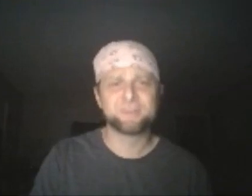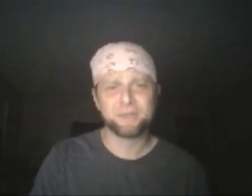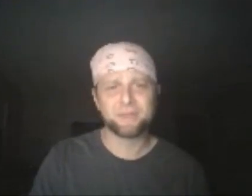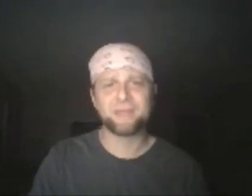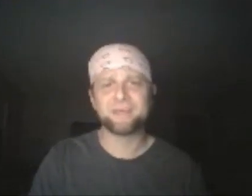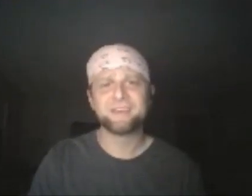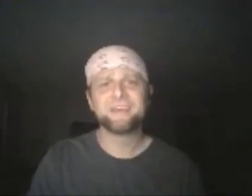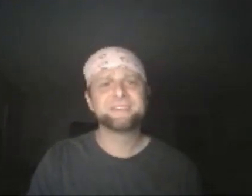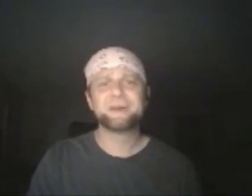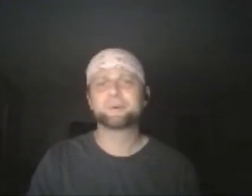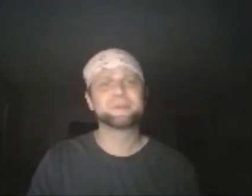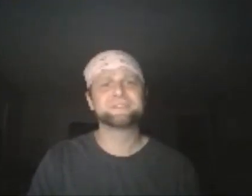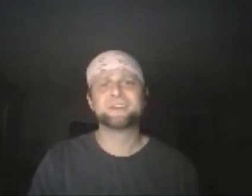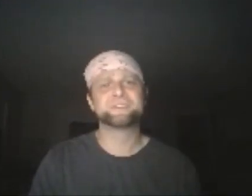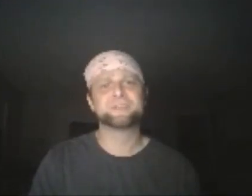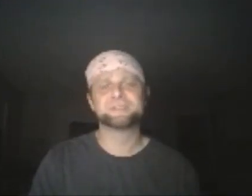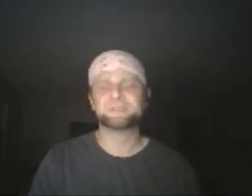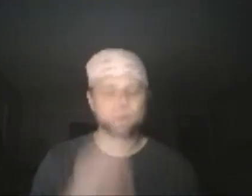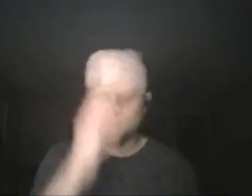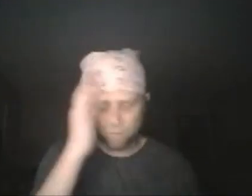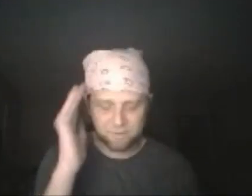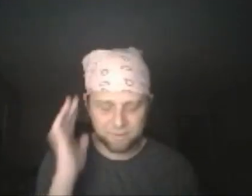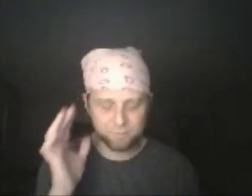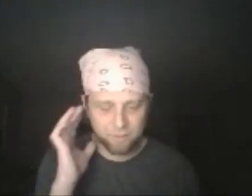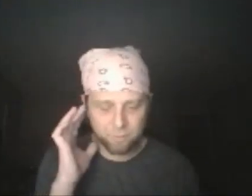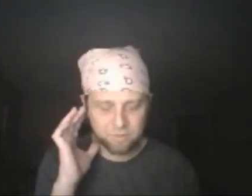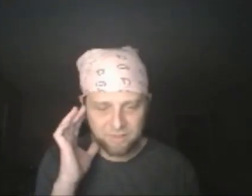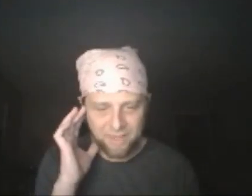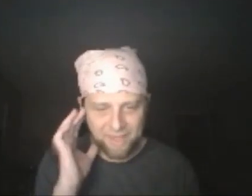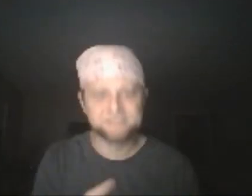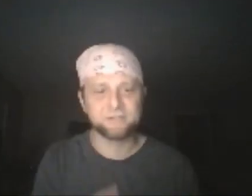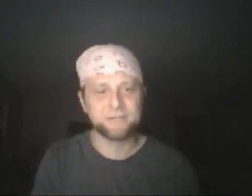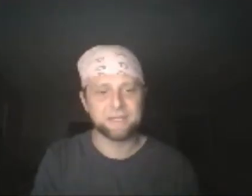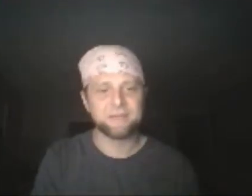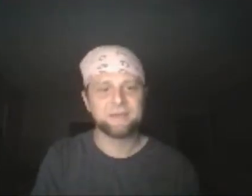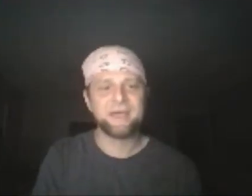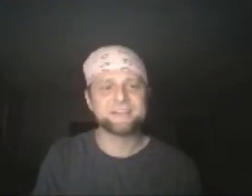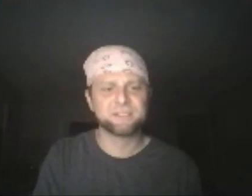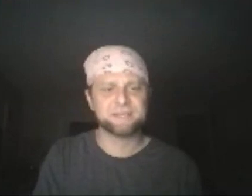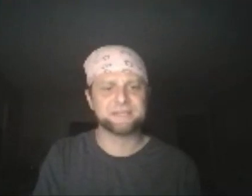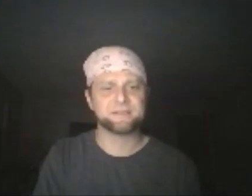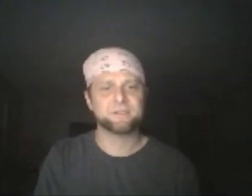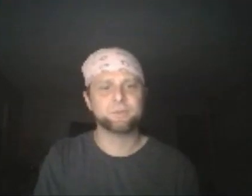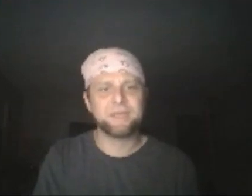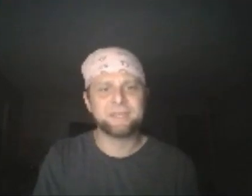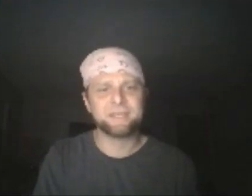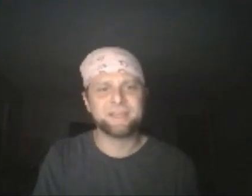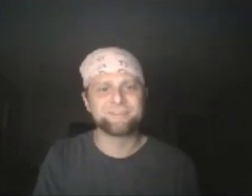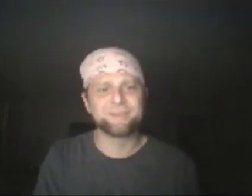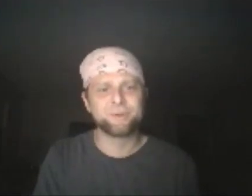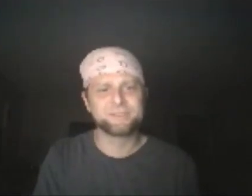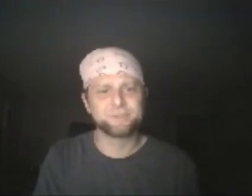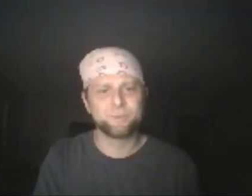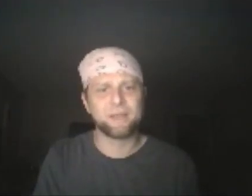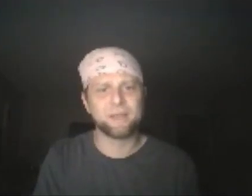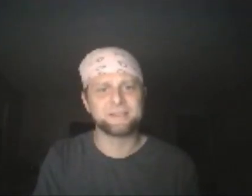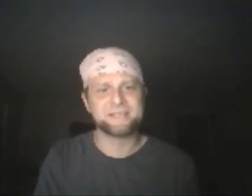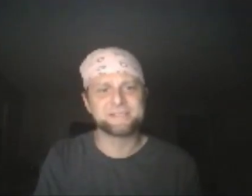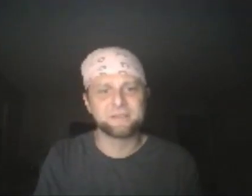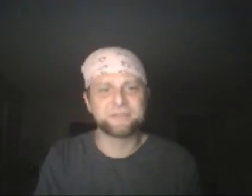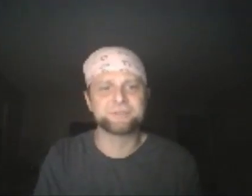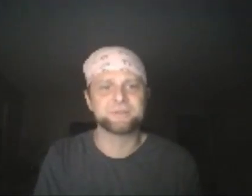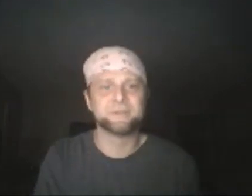on the planet. That would relieve tensions. No, it wouldn't. It would escalate. You idiot. Everything you guys do